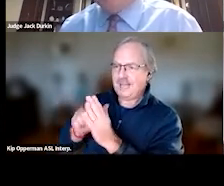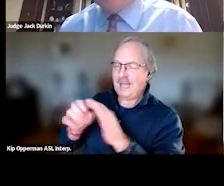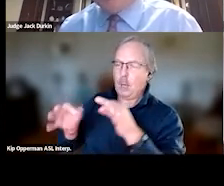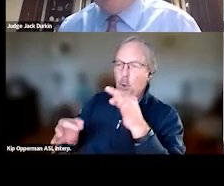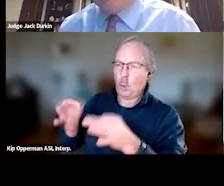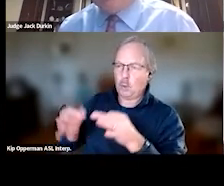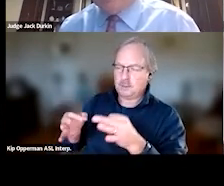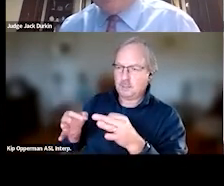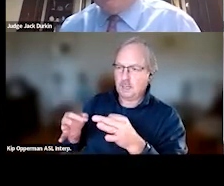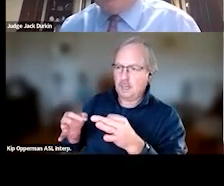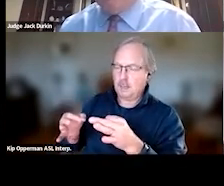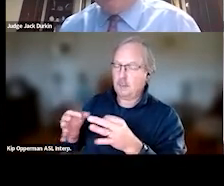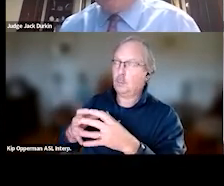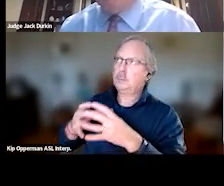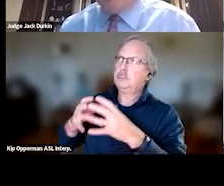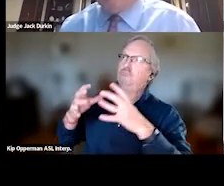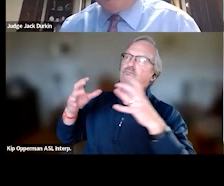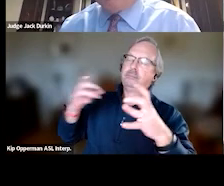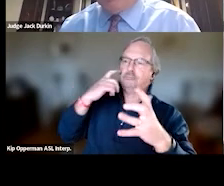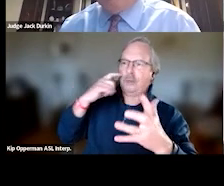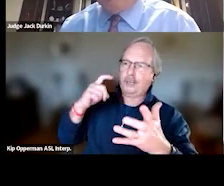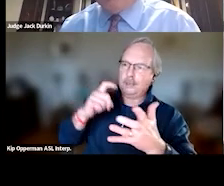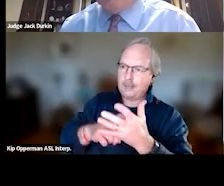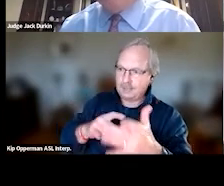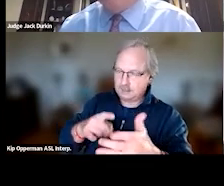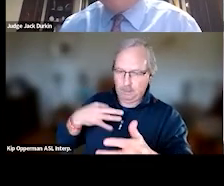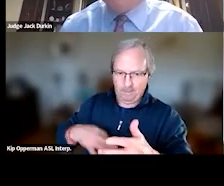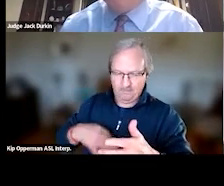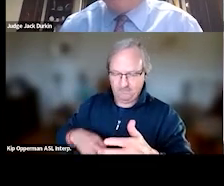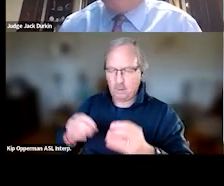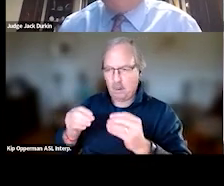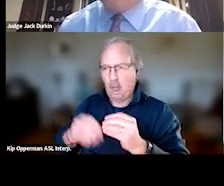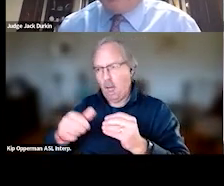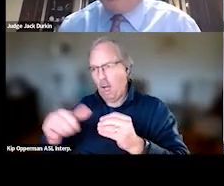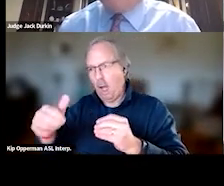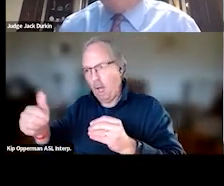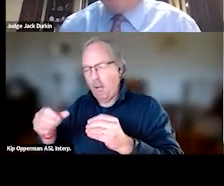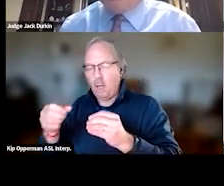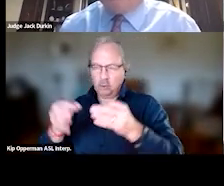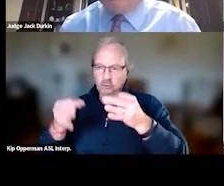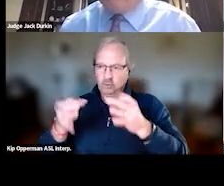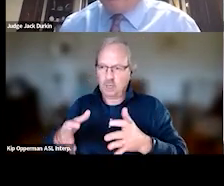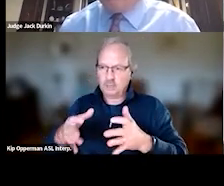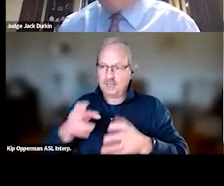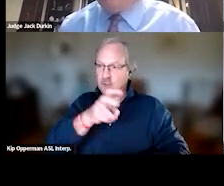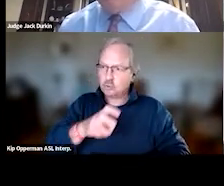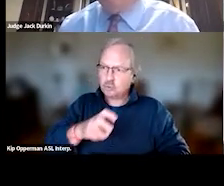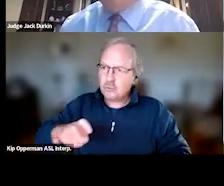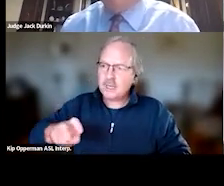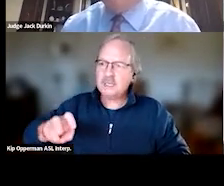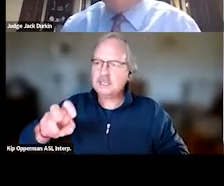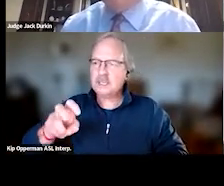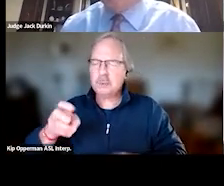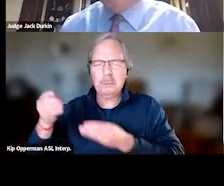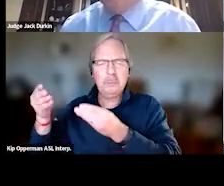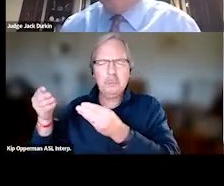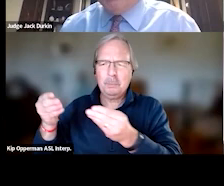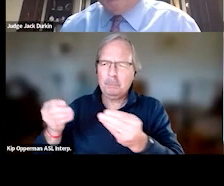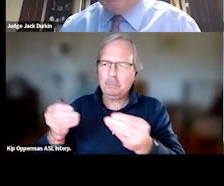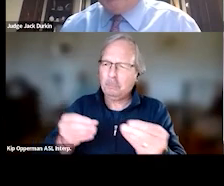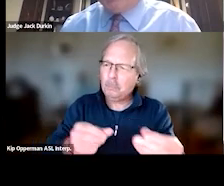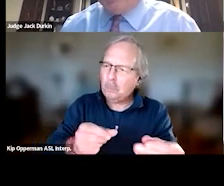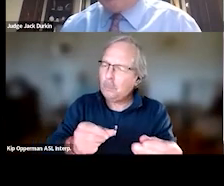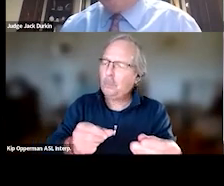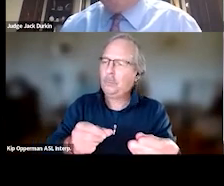a recognition in the state that this could benefit so many more judges that the transition was very, very smooth to